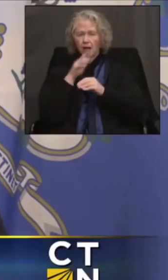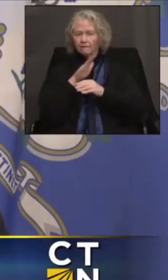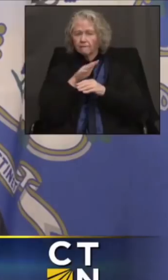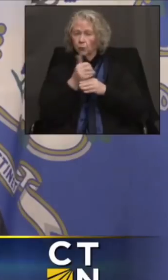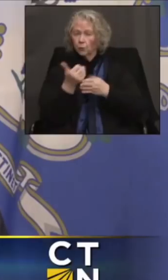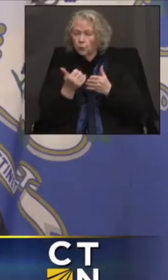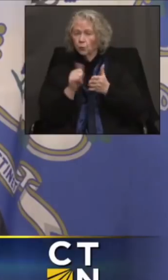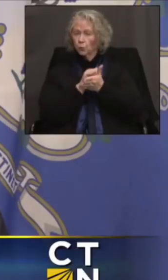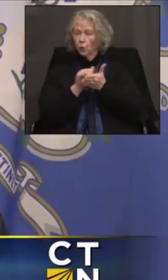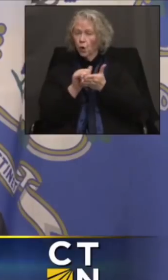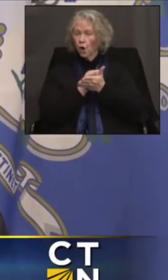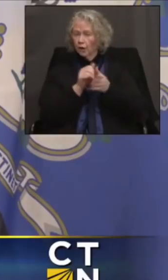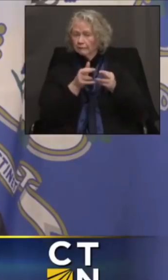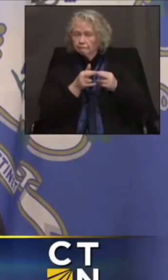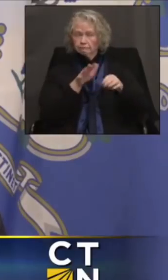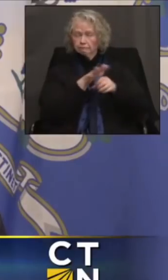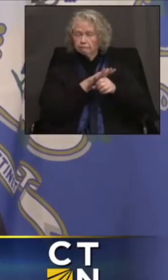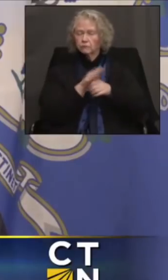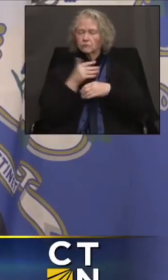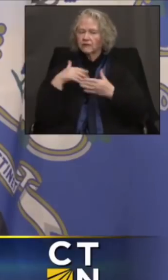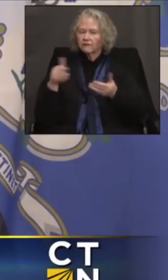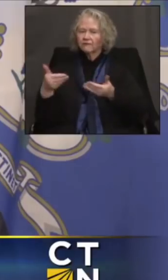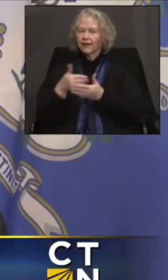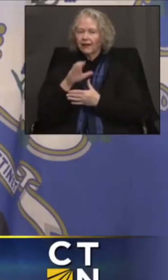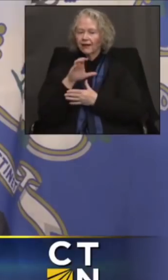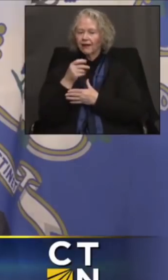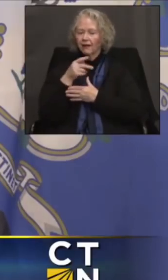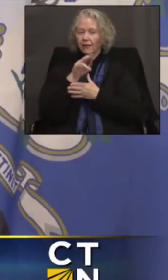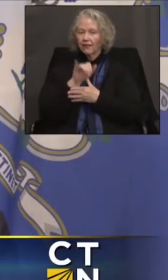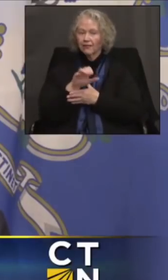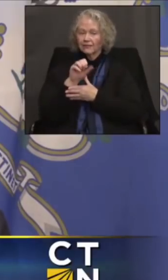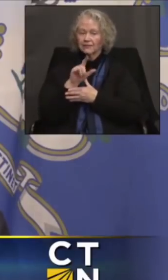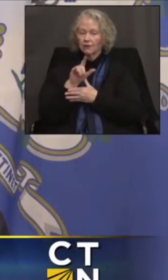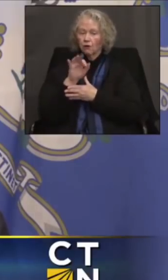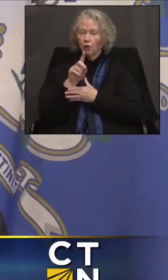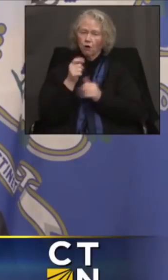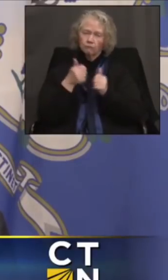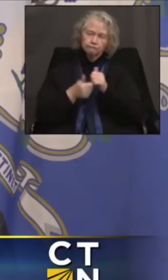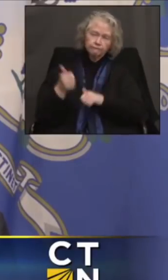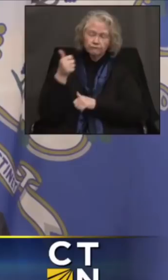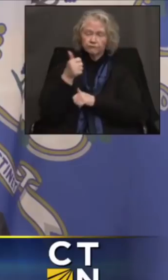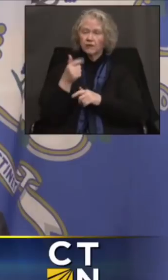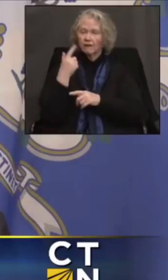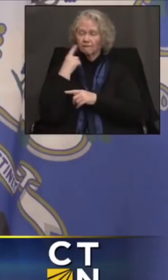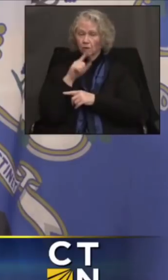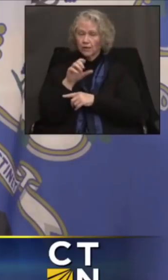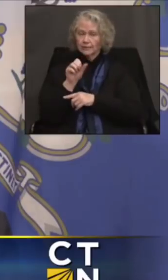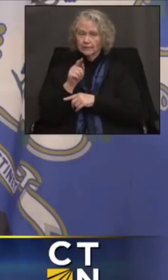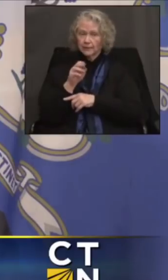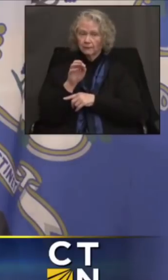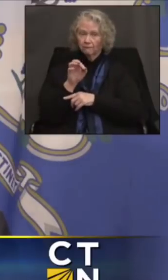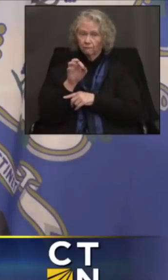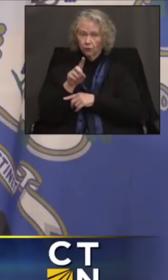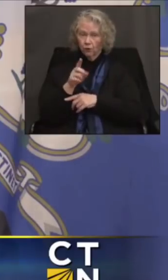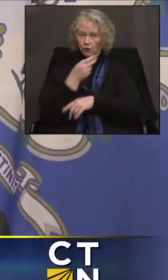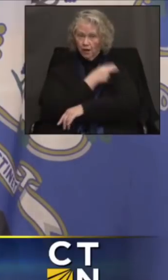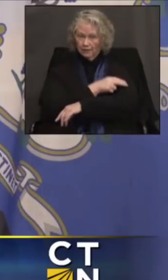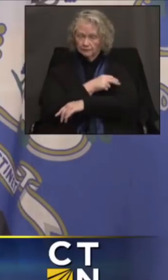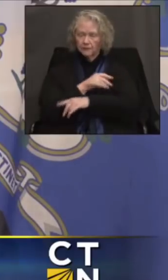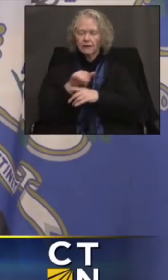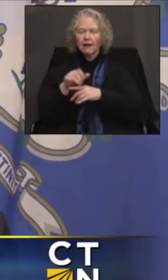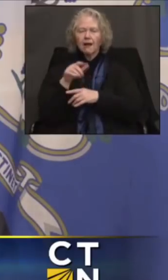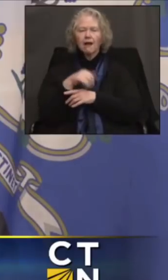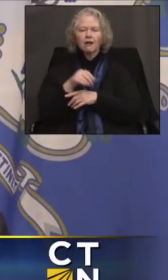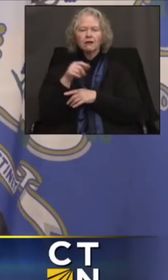we've also invited Kathy Szilard, the head of Stamford Hospital, and Jerry Reyes, who represents Waterbury and head